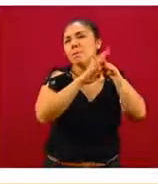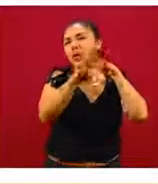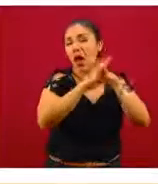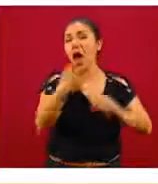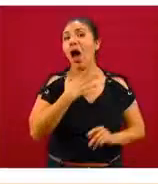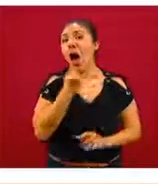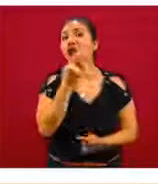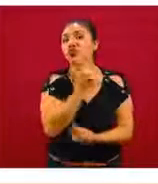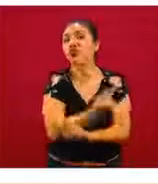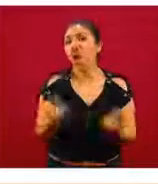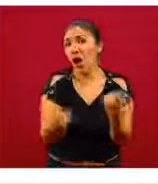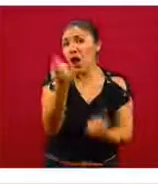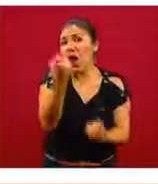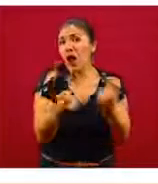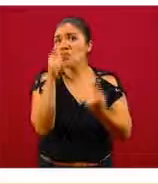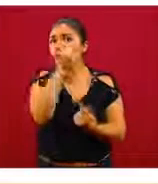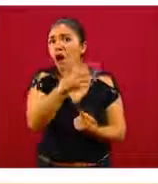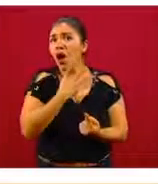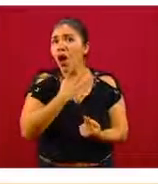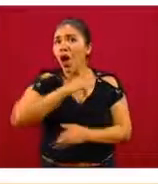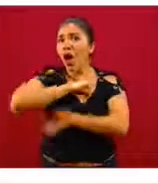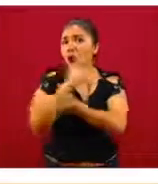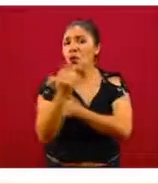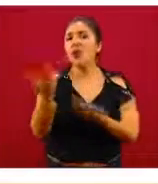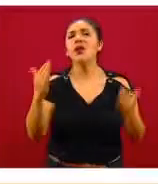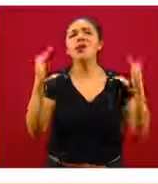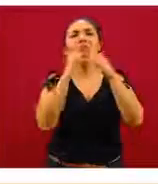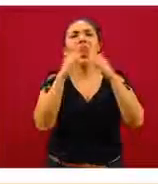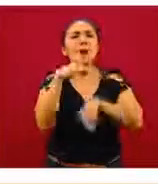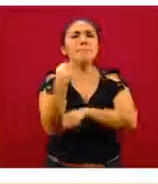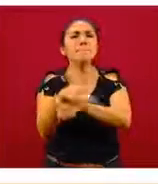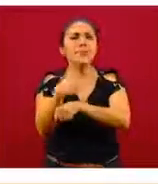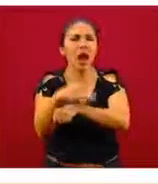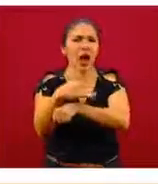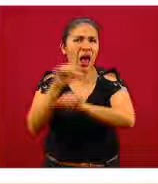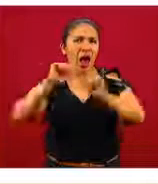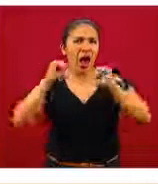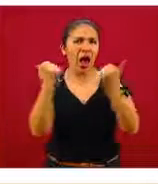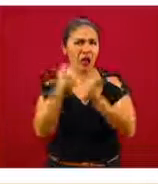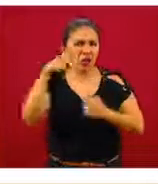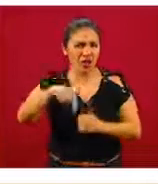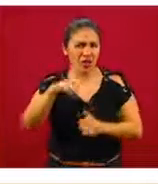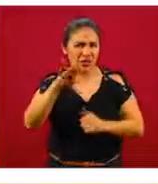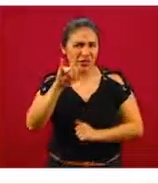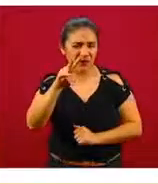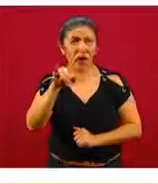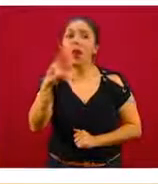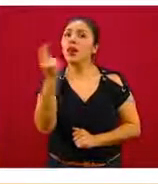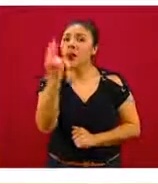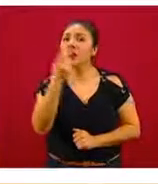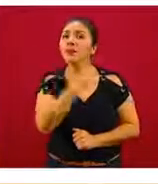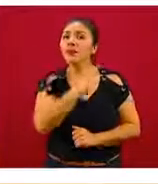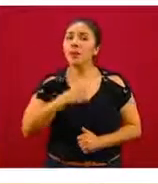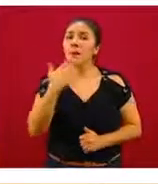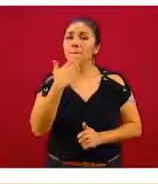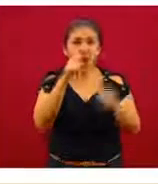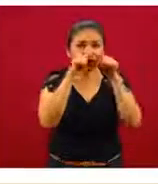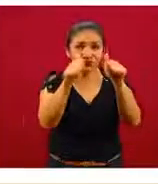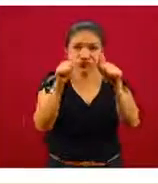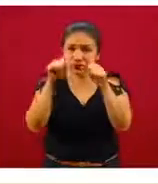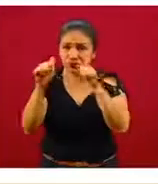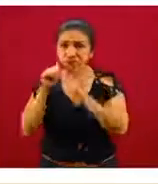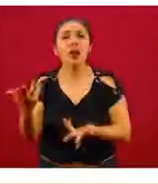to justice, immigration services, some who are in shelter systems. They all